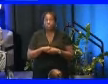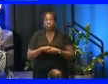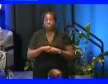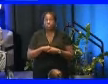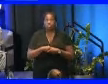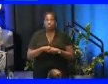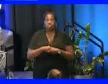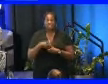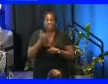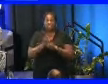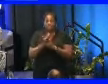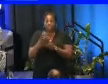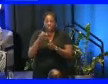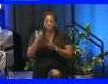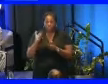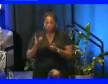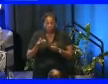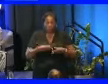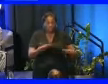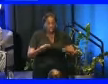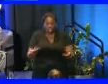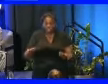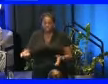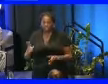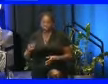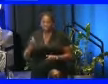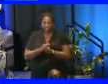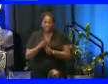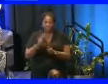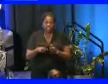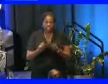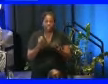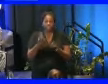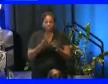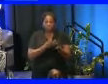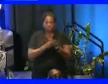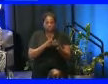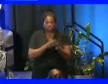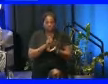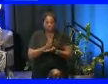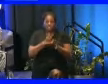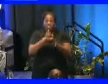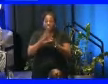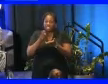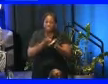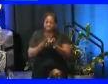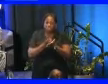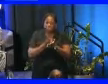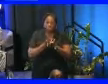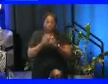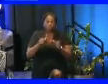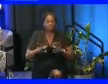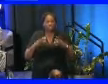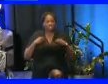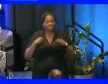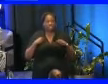not everybody want a handout. We want a hand up. Everybody needs somebody, and everybody needs the truth. Just tell them the truth. We can deal